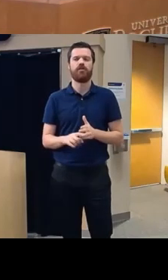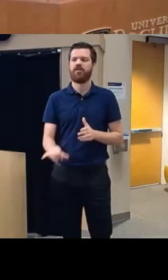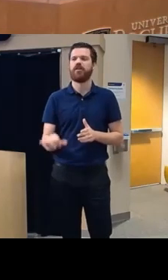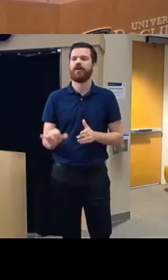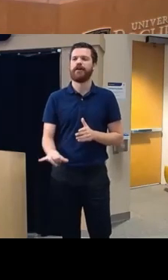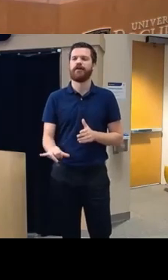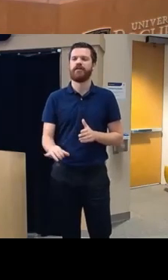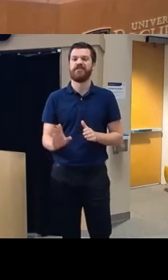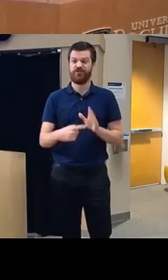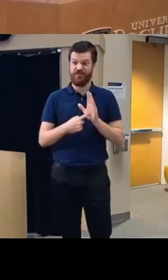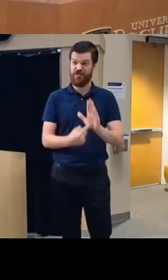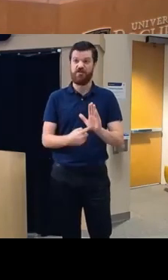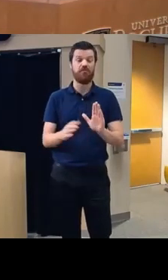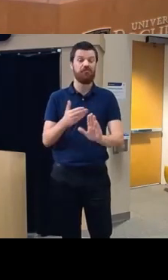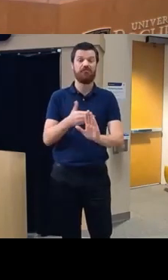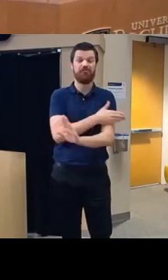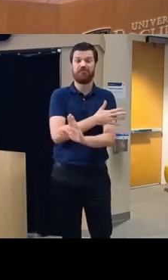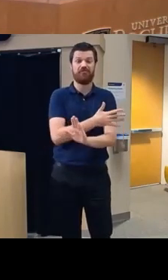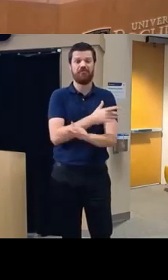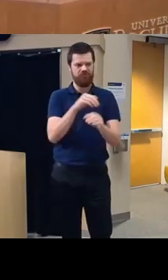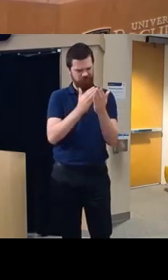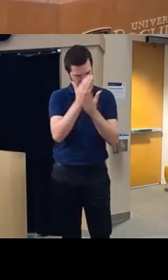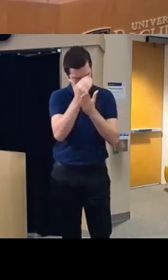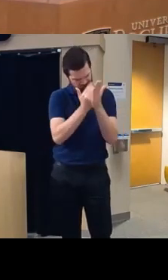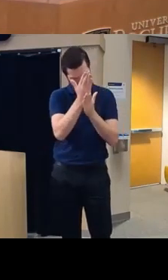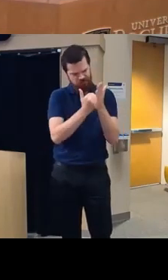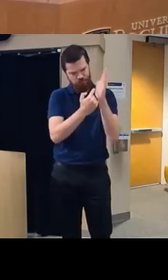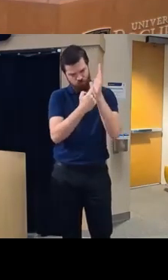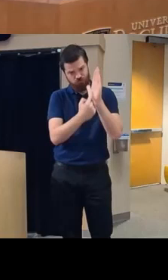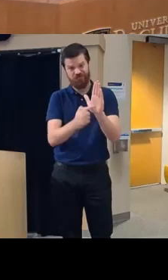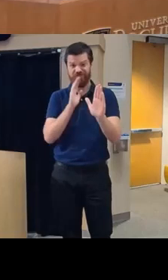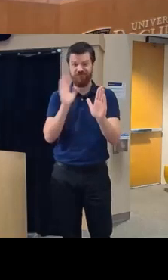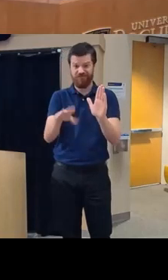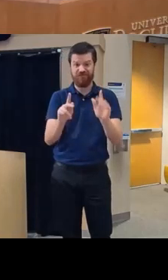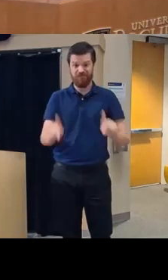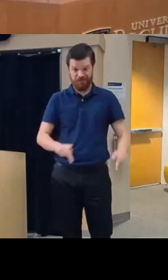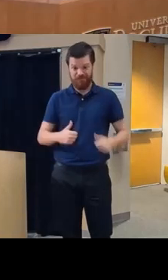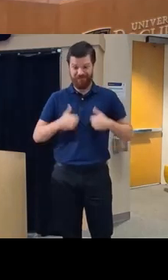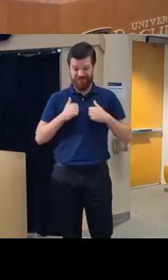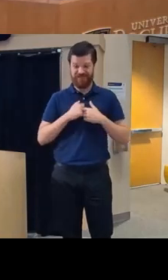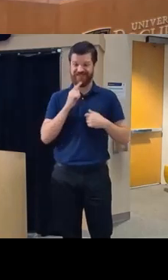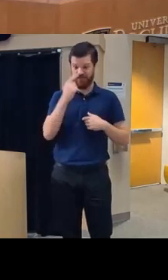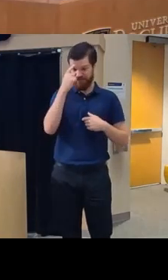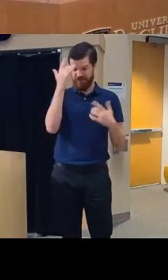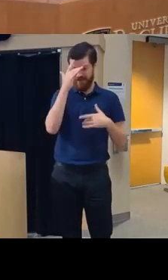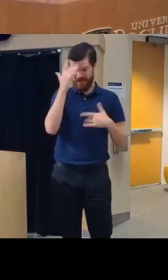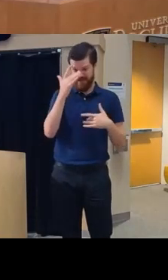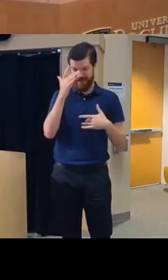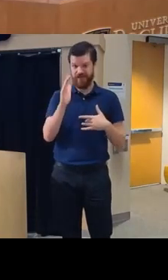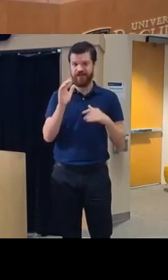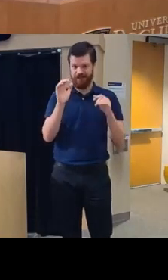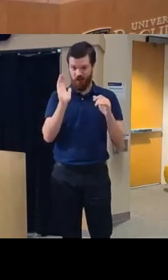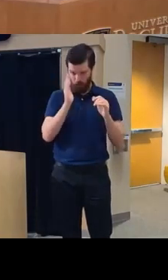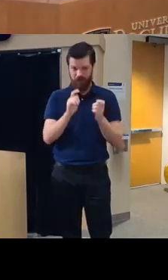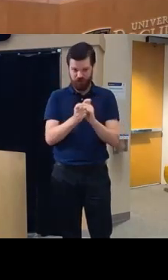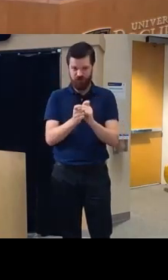showing, people had not showed before in a rigorous way that people living with serious mental illness would change their